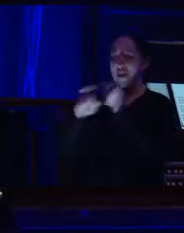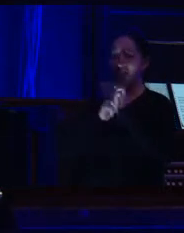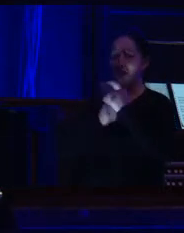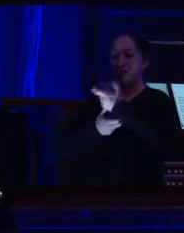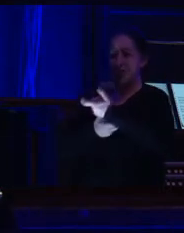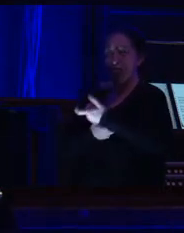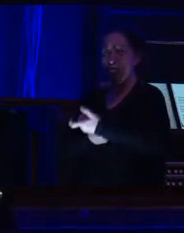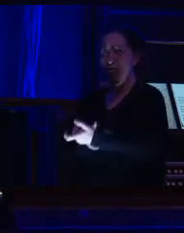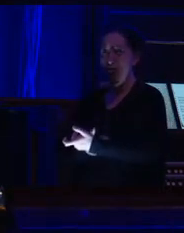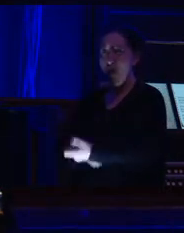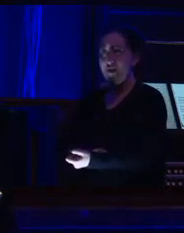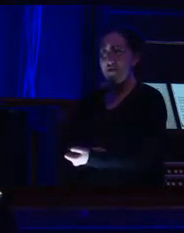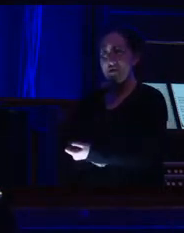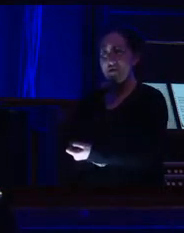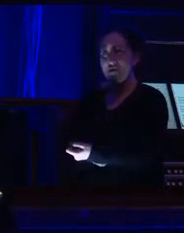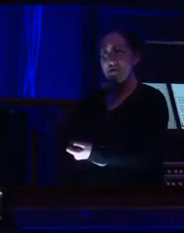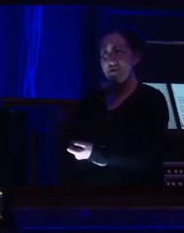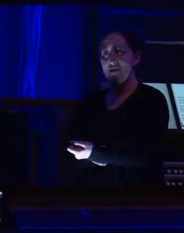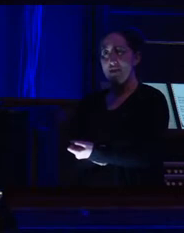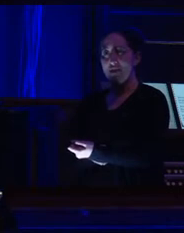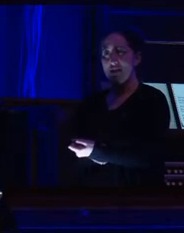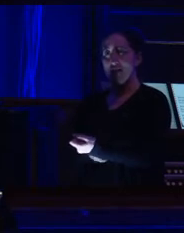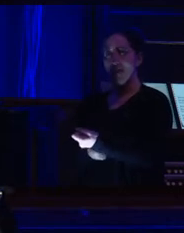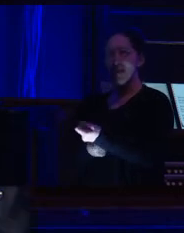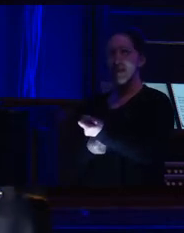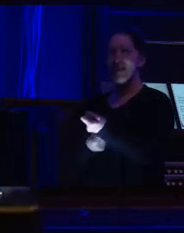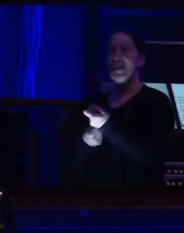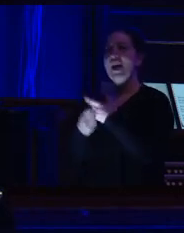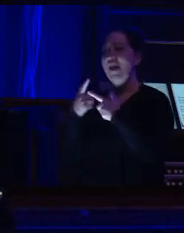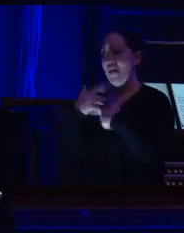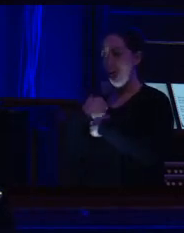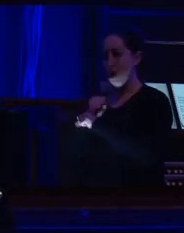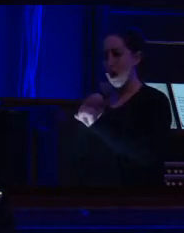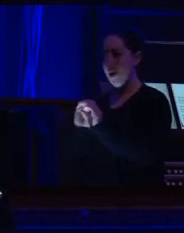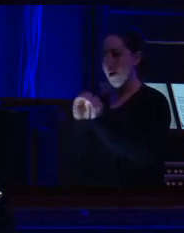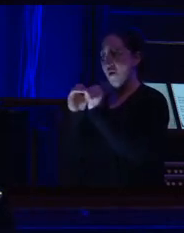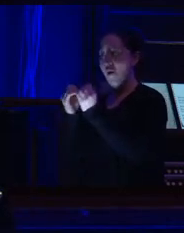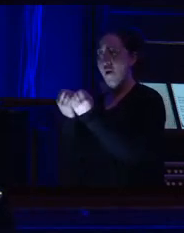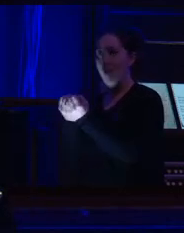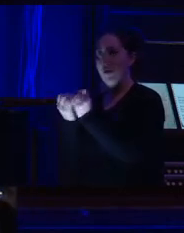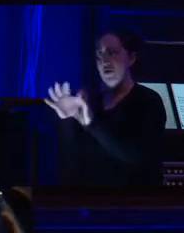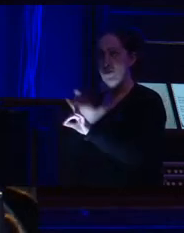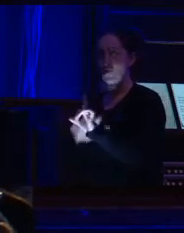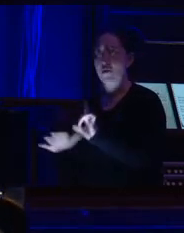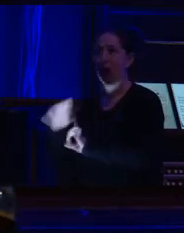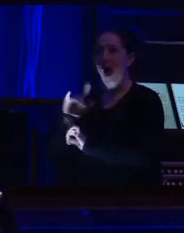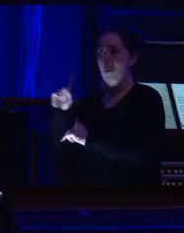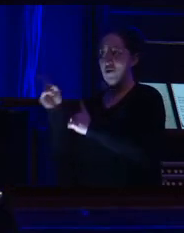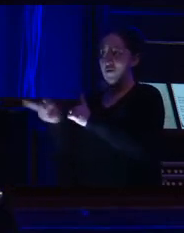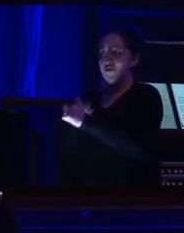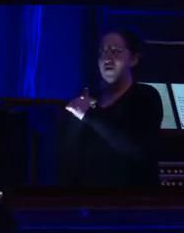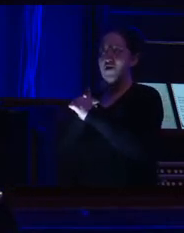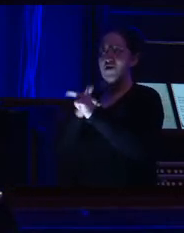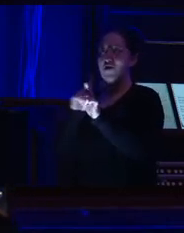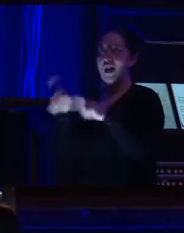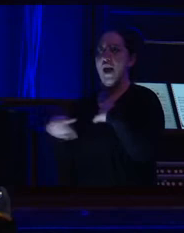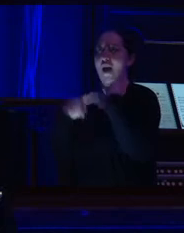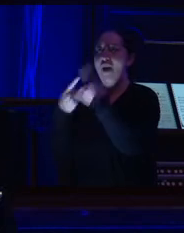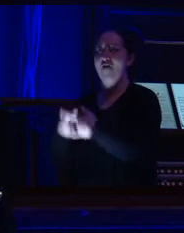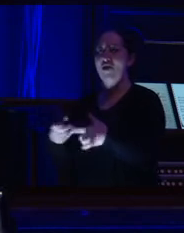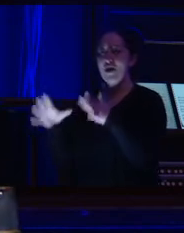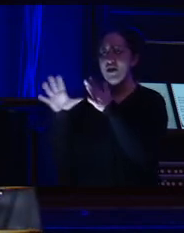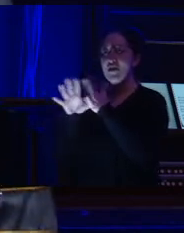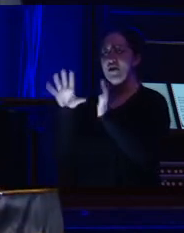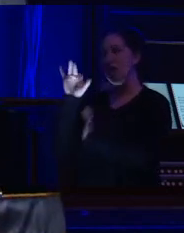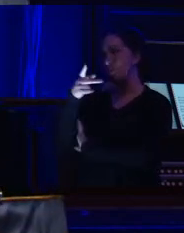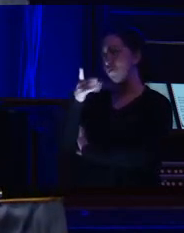Emory University, and as you heard, he created an office around me. I was the first ever Senior Vice Provost